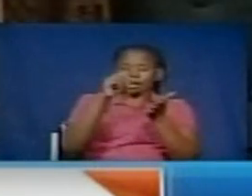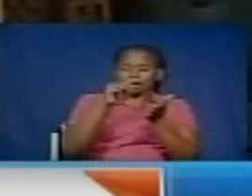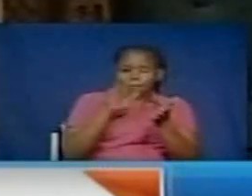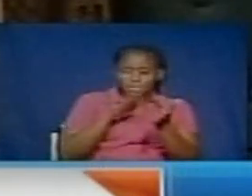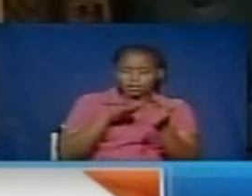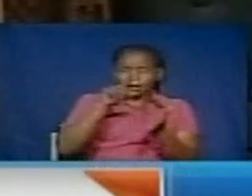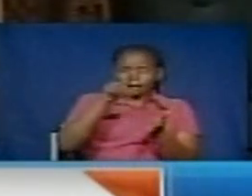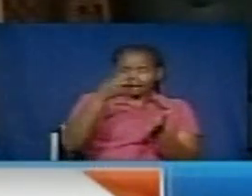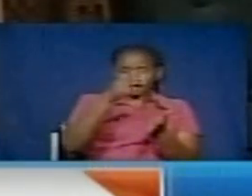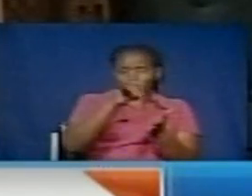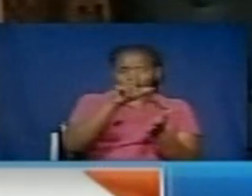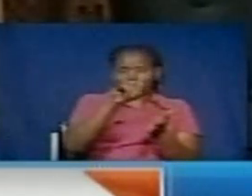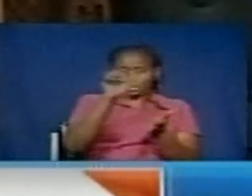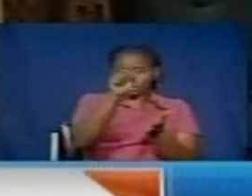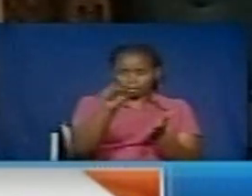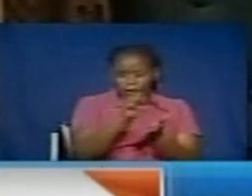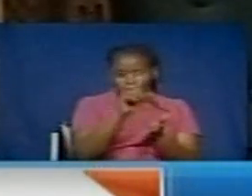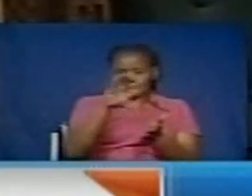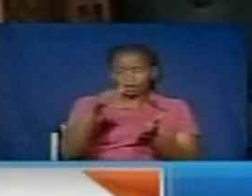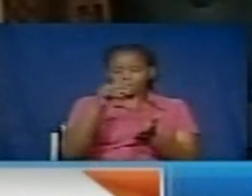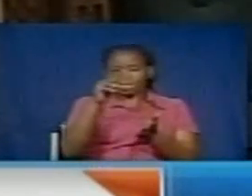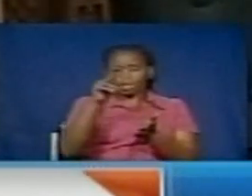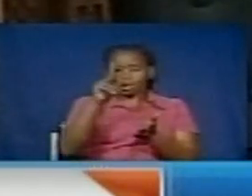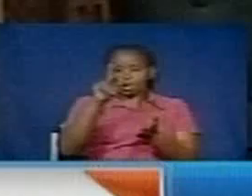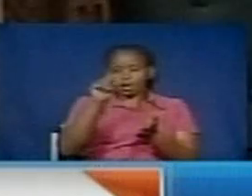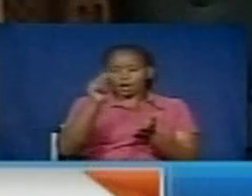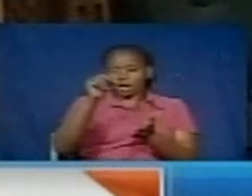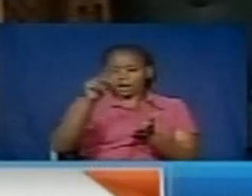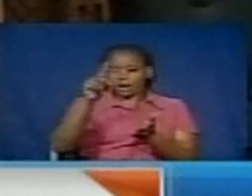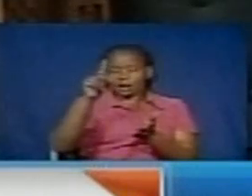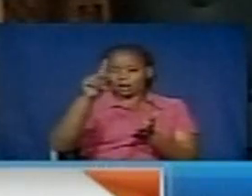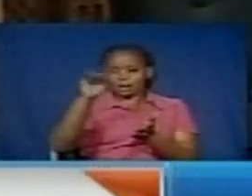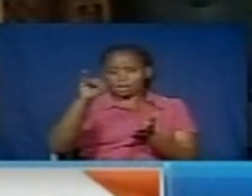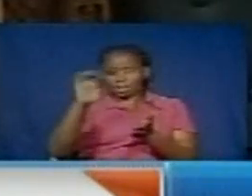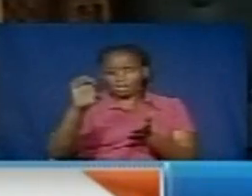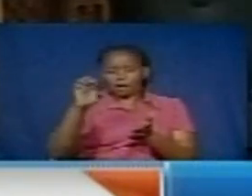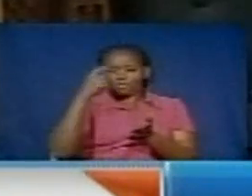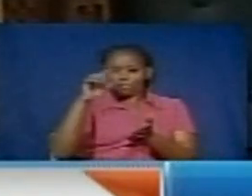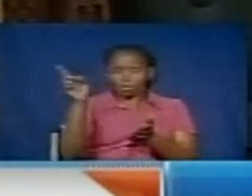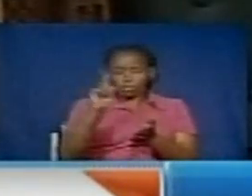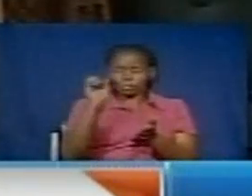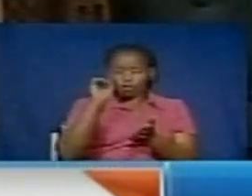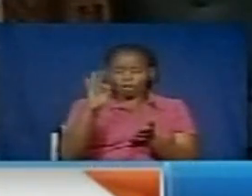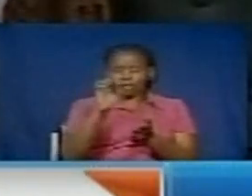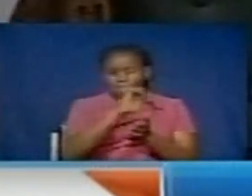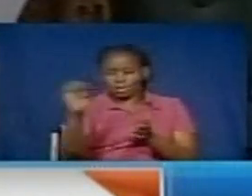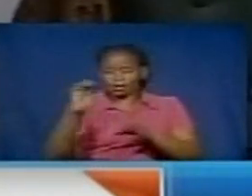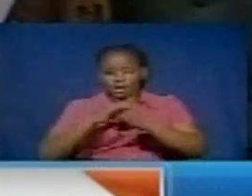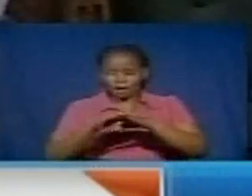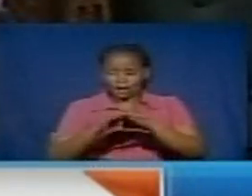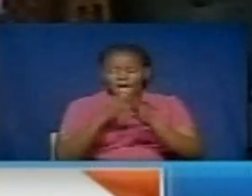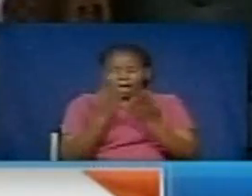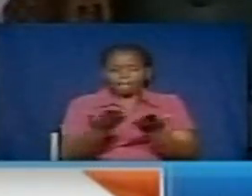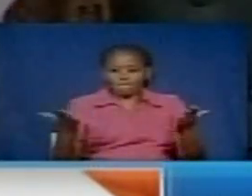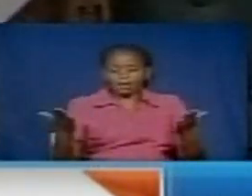Mrs. Phyllis Jebukosgei Kipkingor Kandie for the Ministry of East African